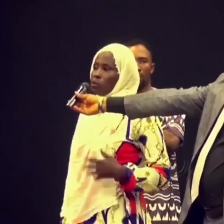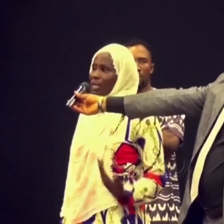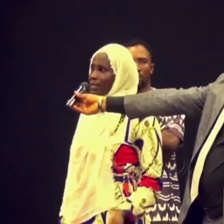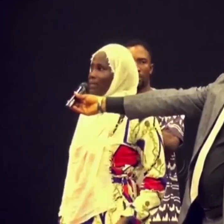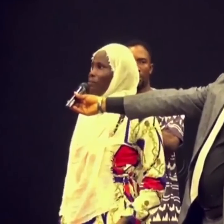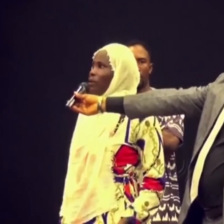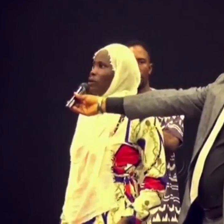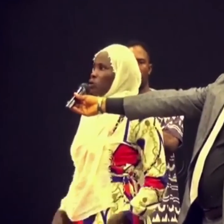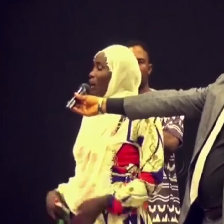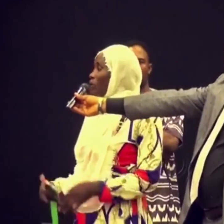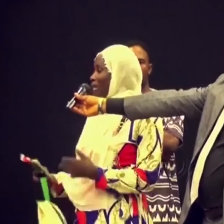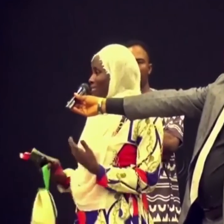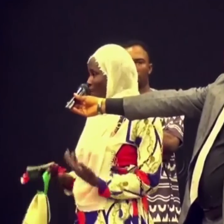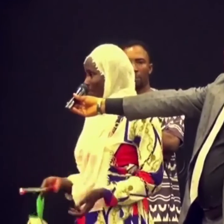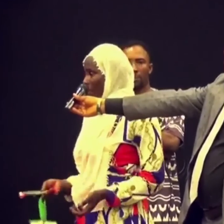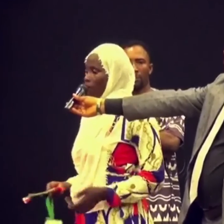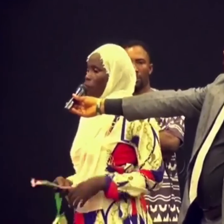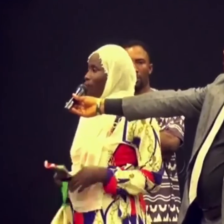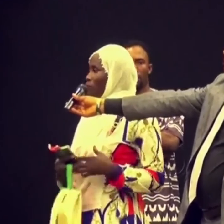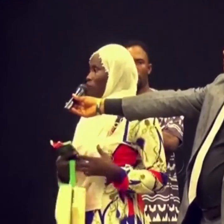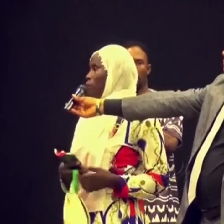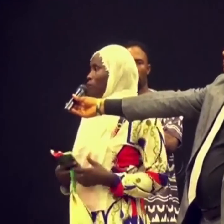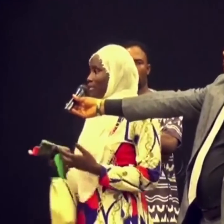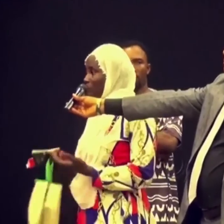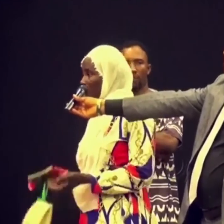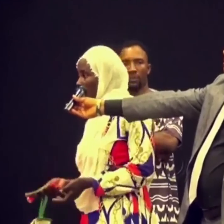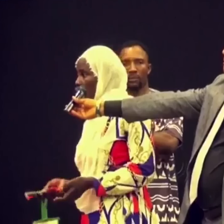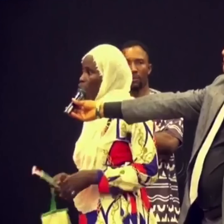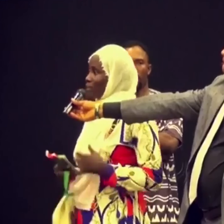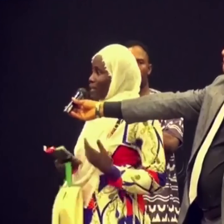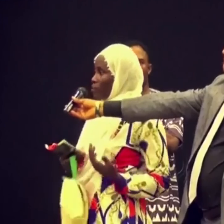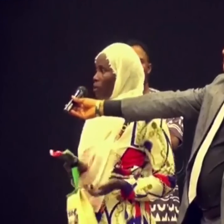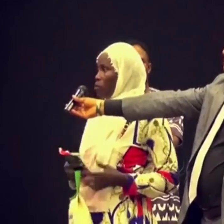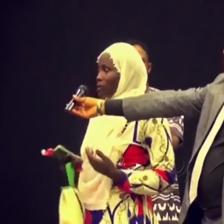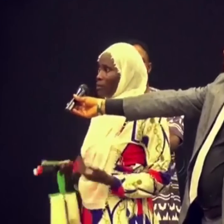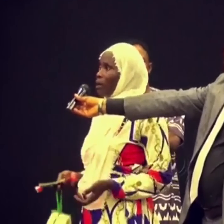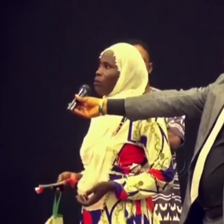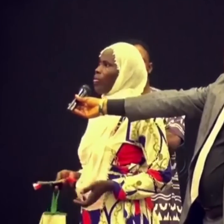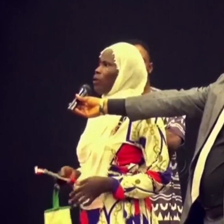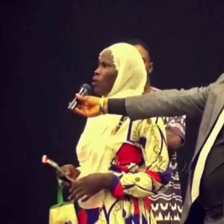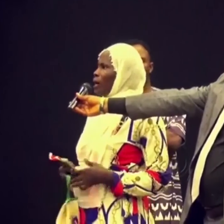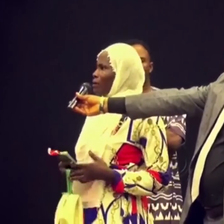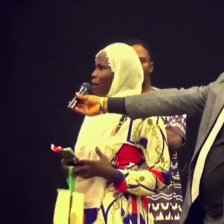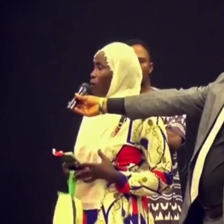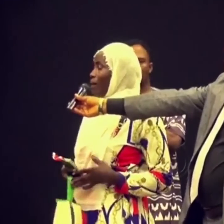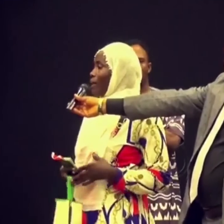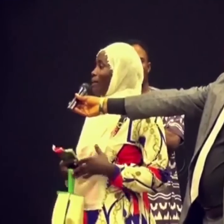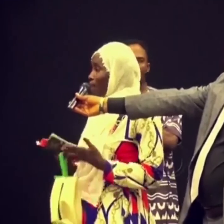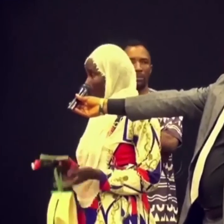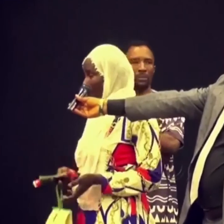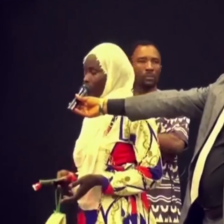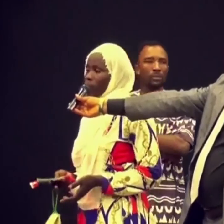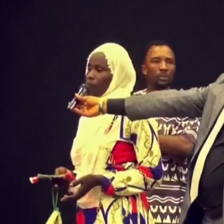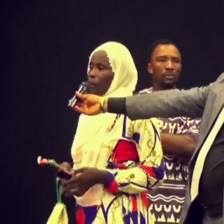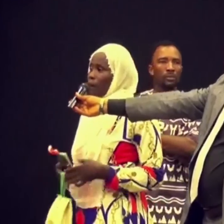mo sa nsise nibe so ma lo site ka kiri o ma nso pe amun ta cement o mo nta yepe o mo nta gba o o wa ni aba kan aba yen ma nta